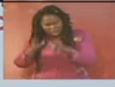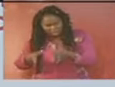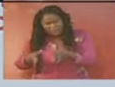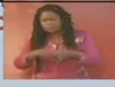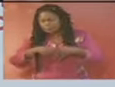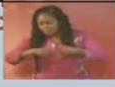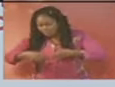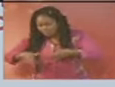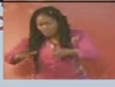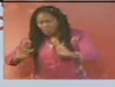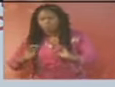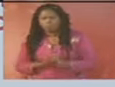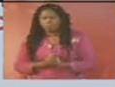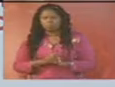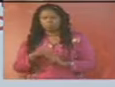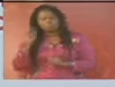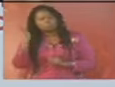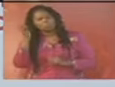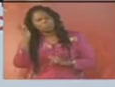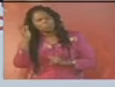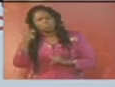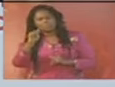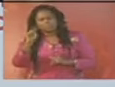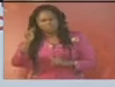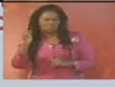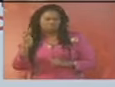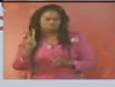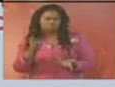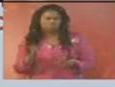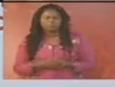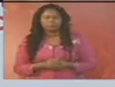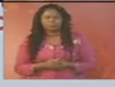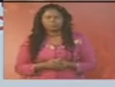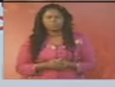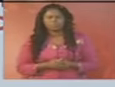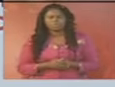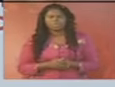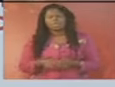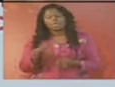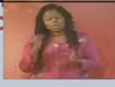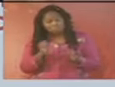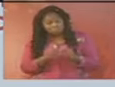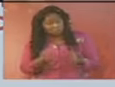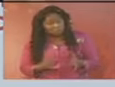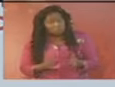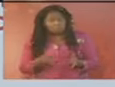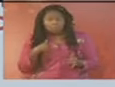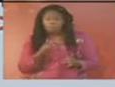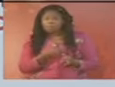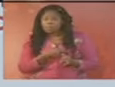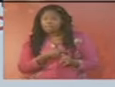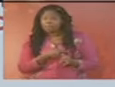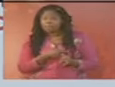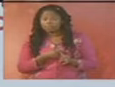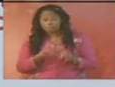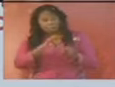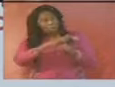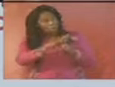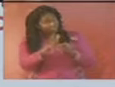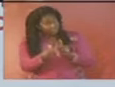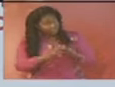here 3 days a week, seeing about the rest of the healthcare system, making sure